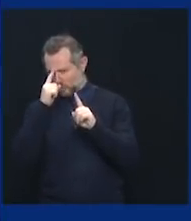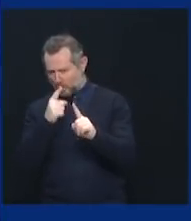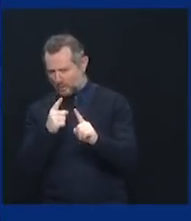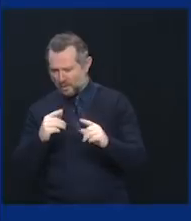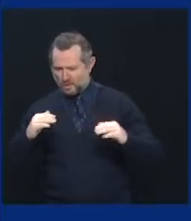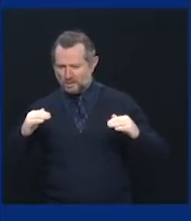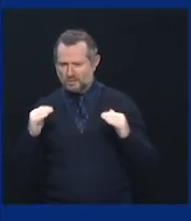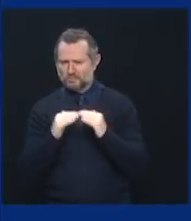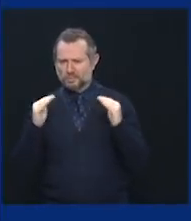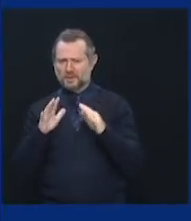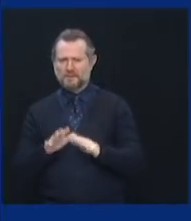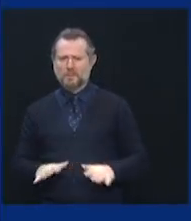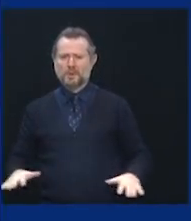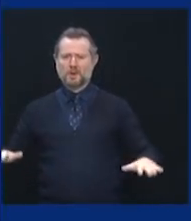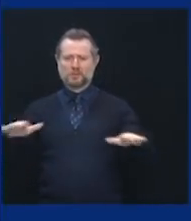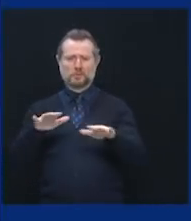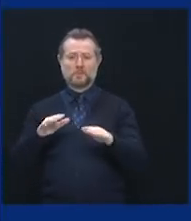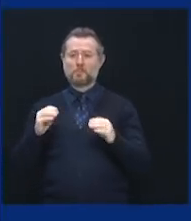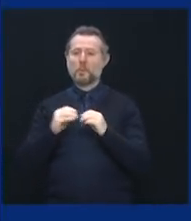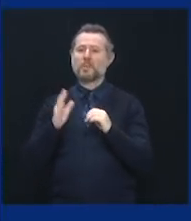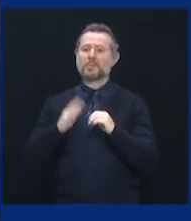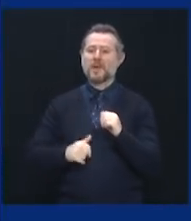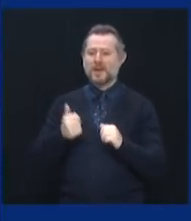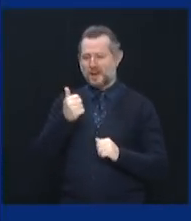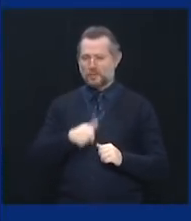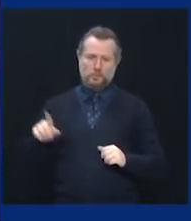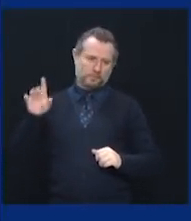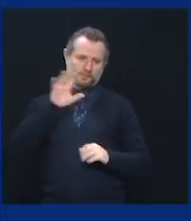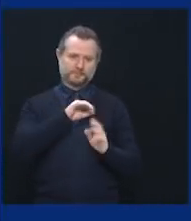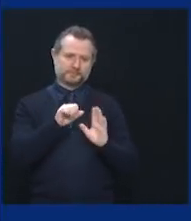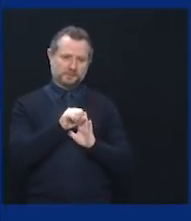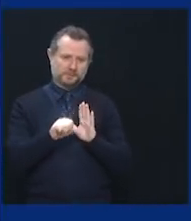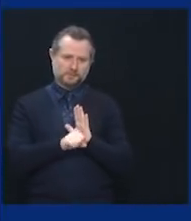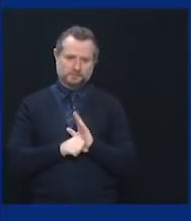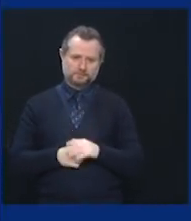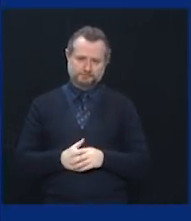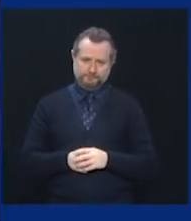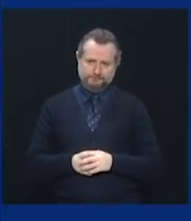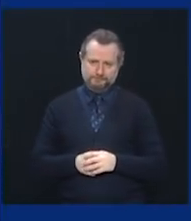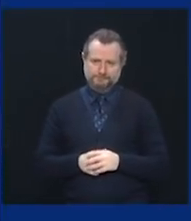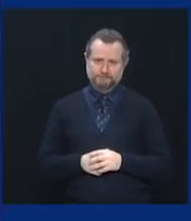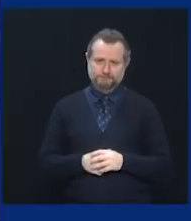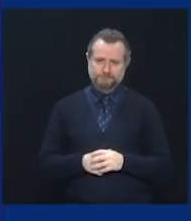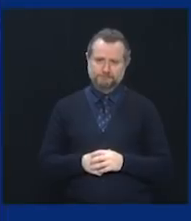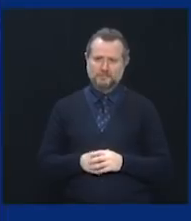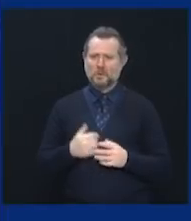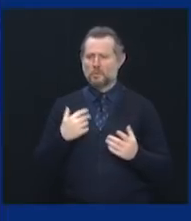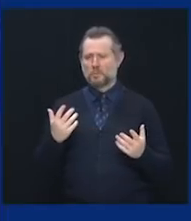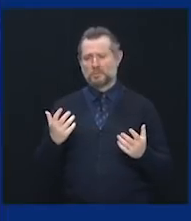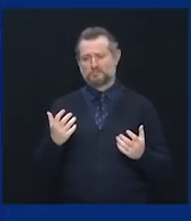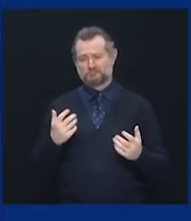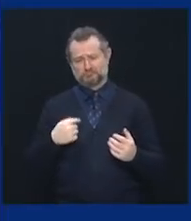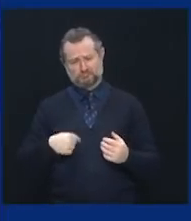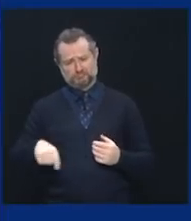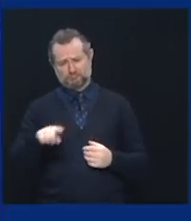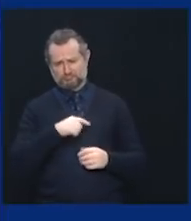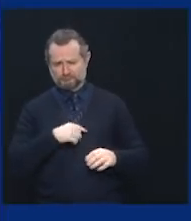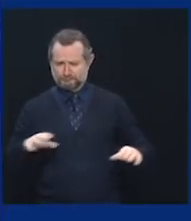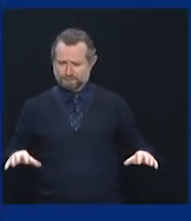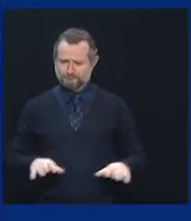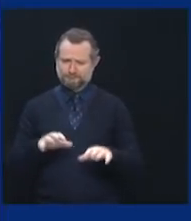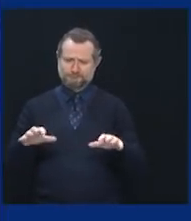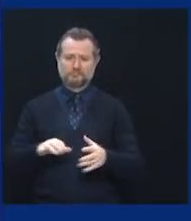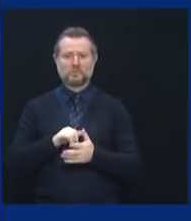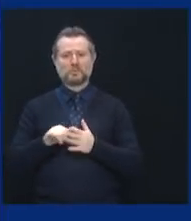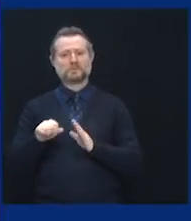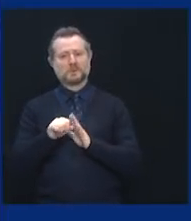out than I believe any other state in the country. And not only are we doing it here in New York, we are asking for